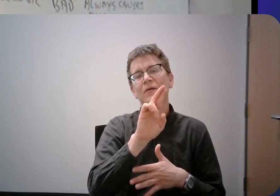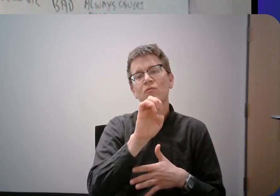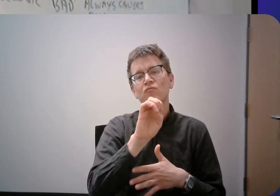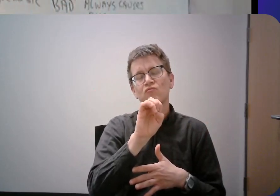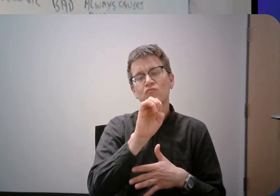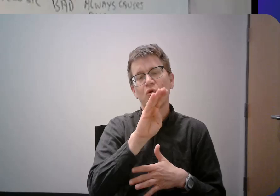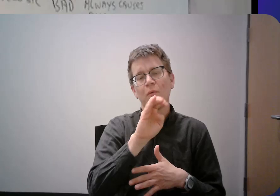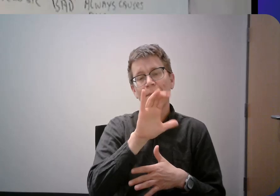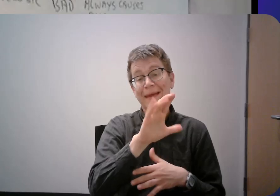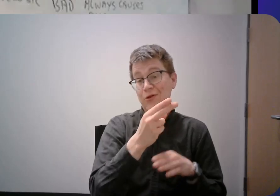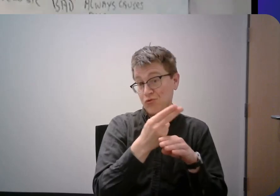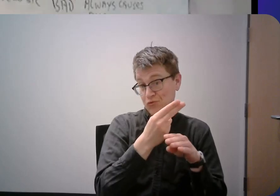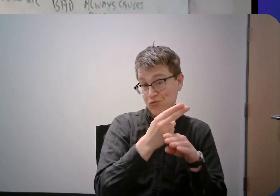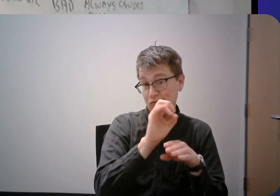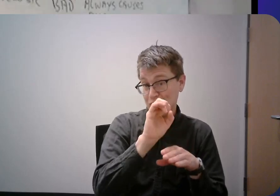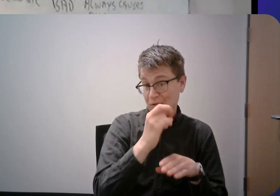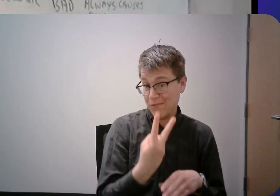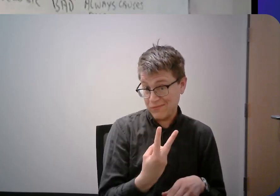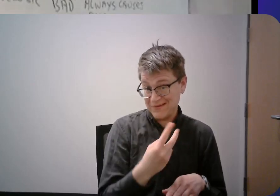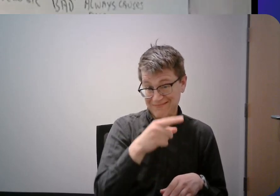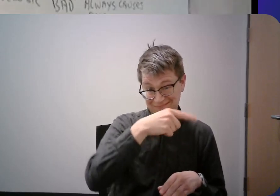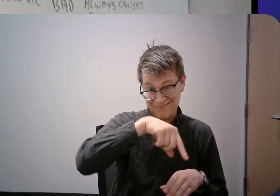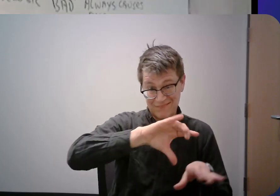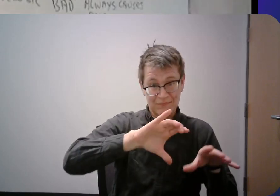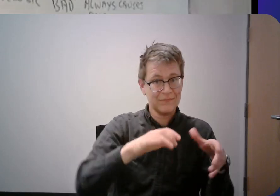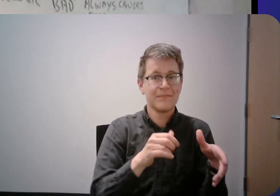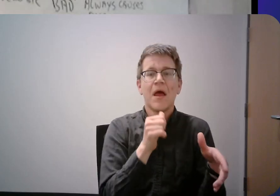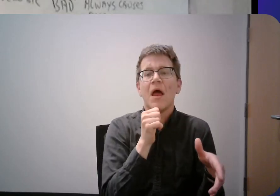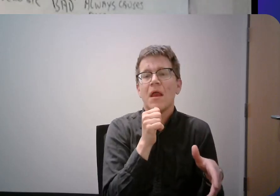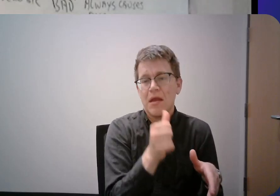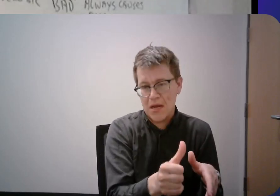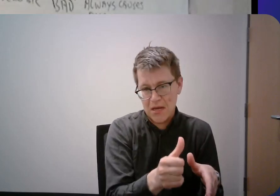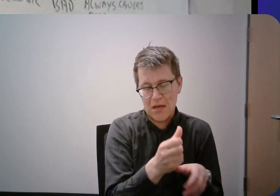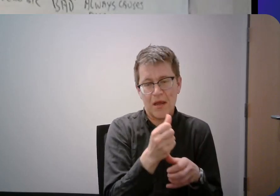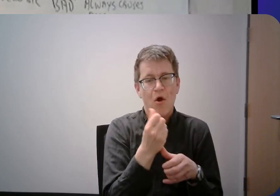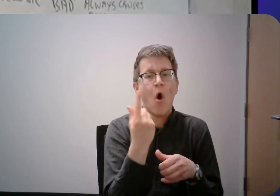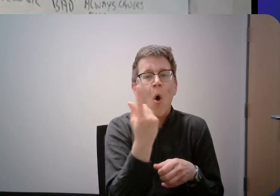So, aerobic bacteria uses oxygen,